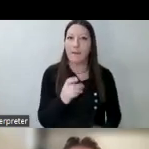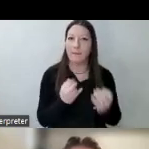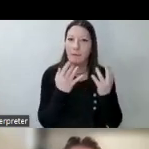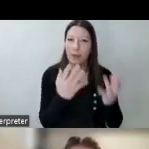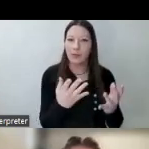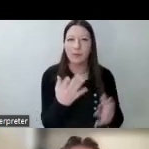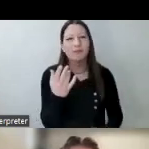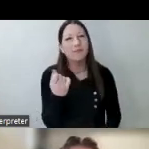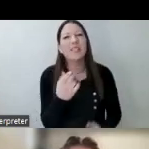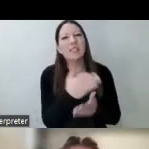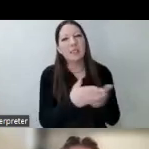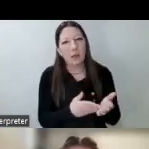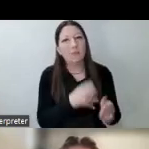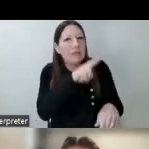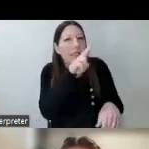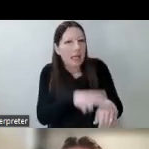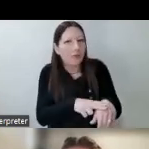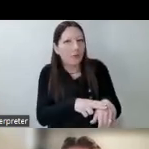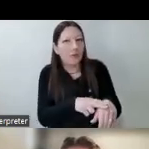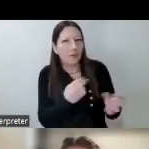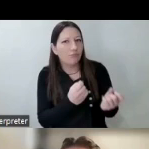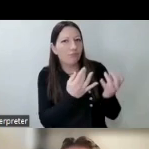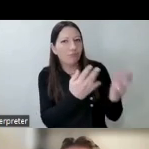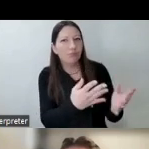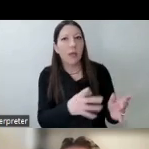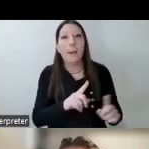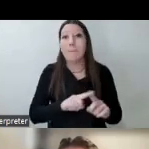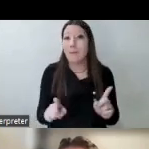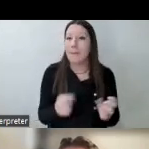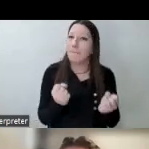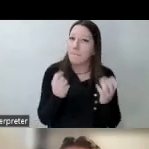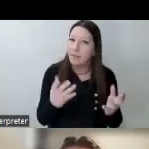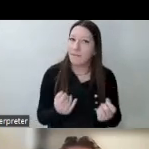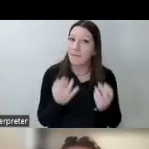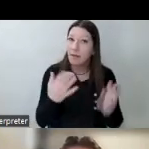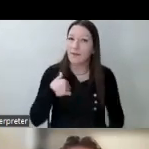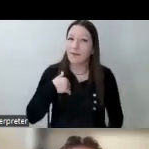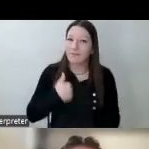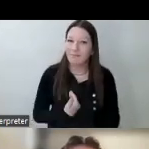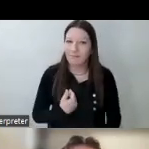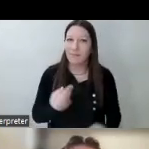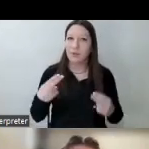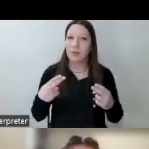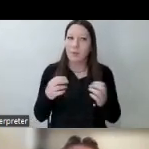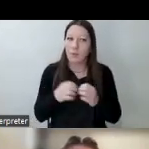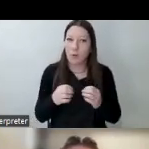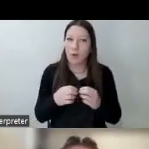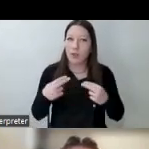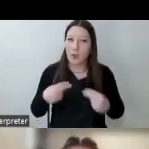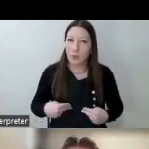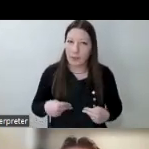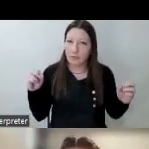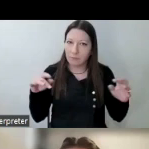were started as a result of increased visitor presence and subsequent increases of human negligence. This summer